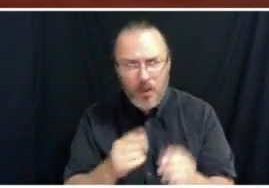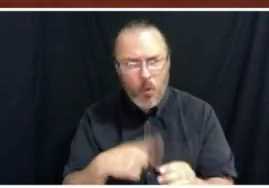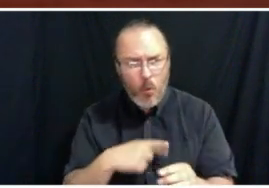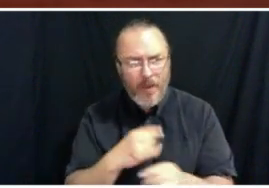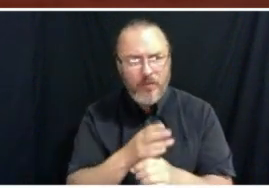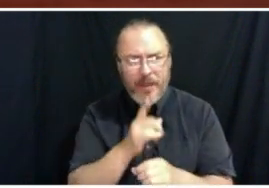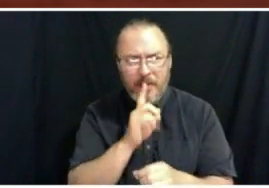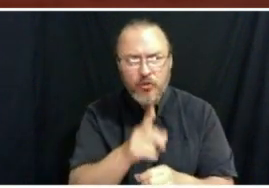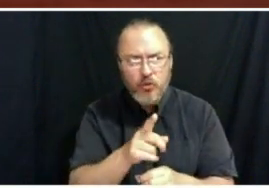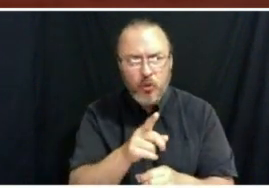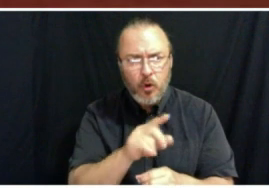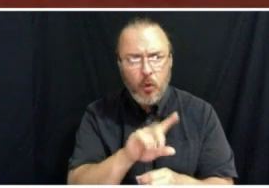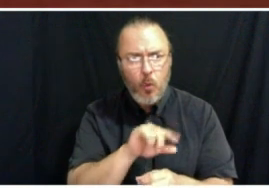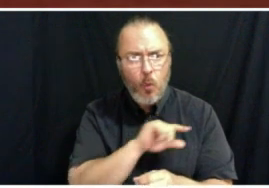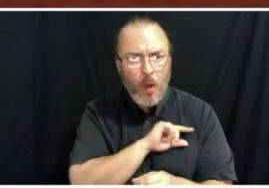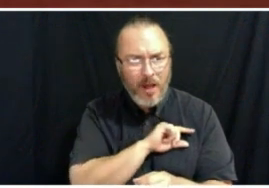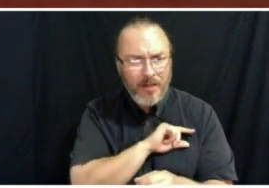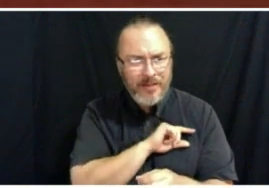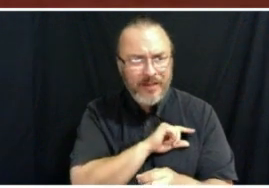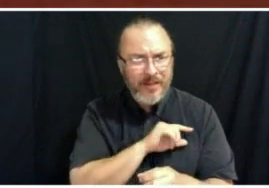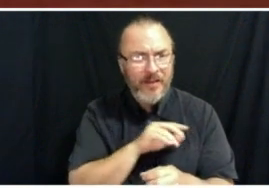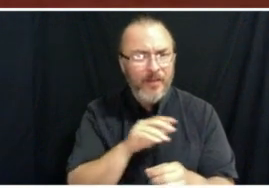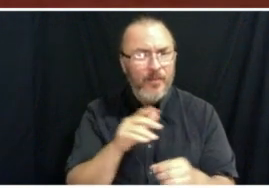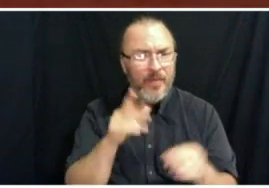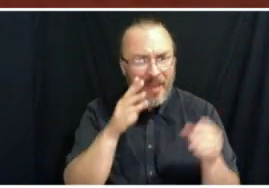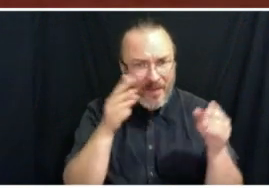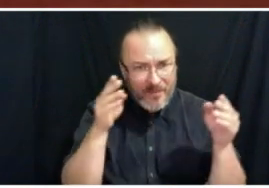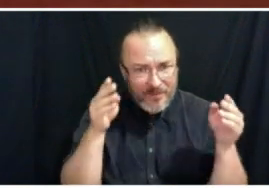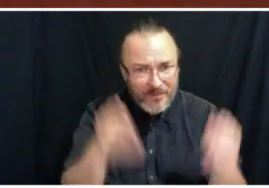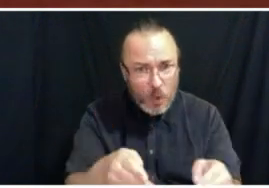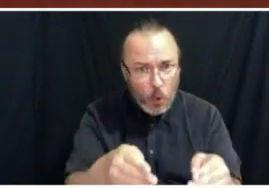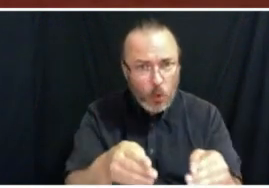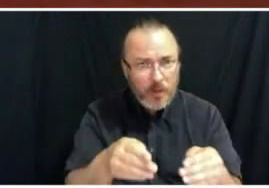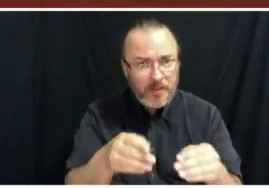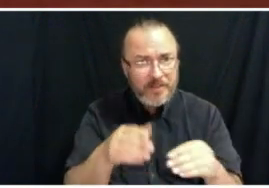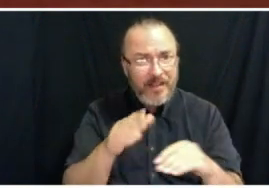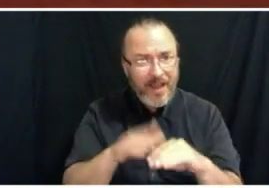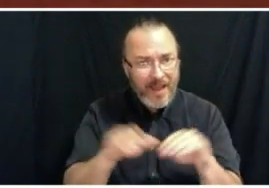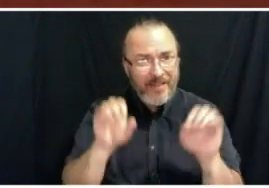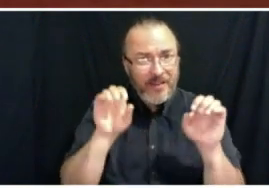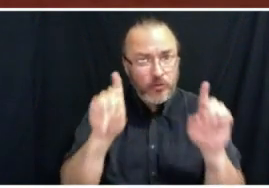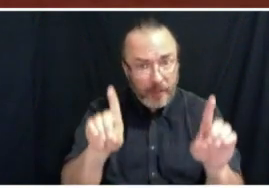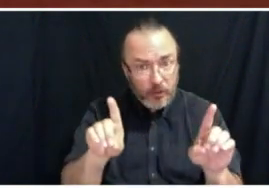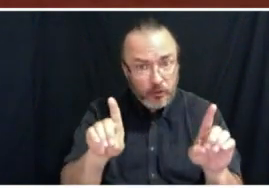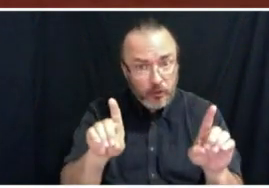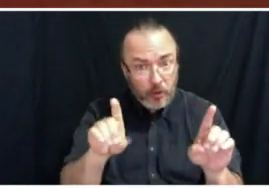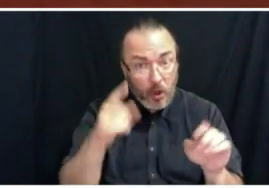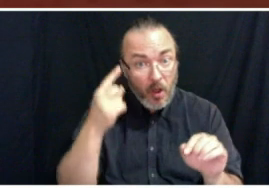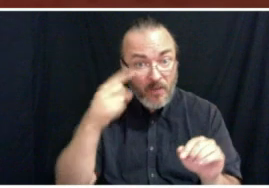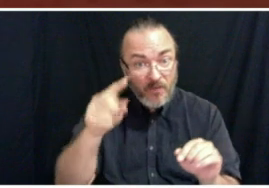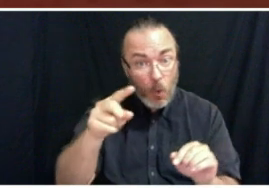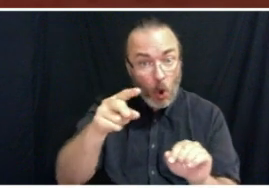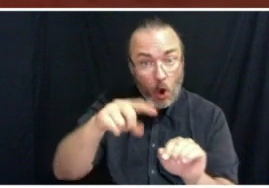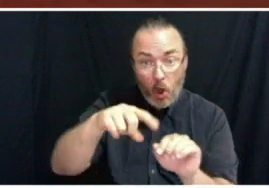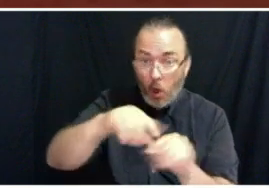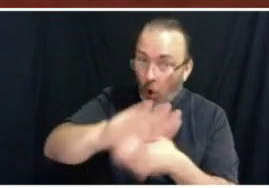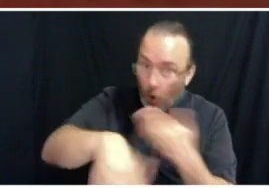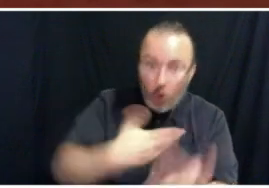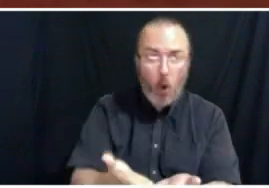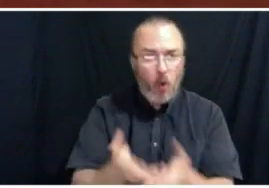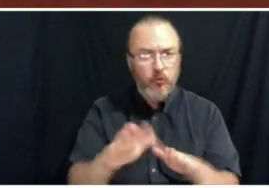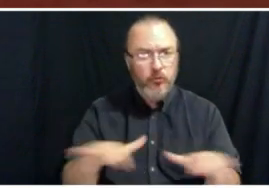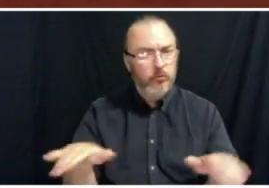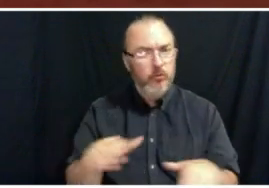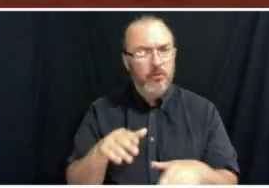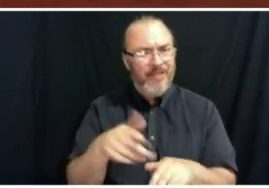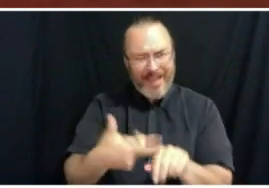exclusively focus on early childhood education for every child, every child,